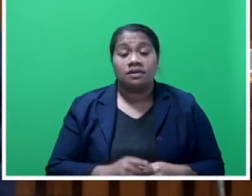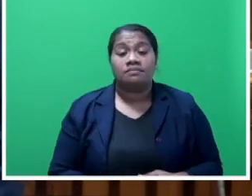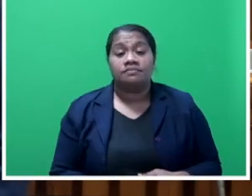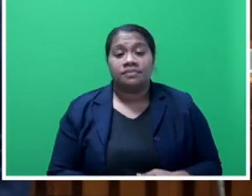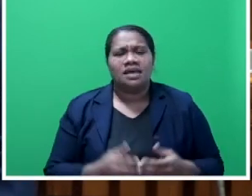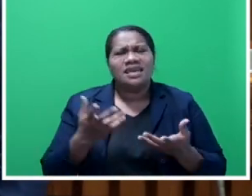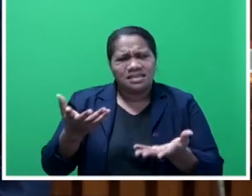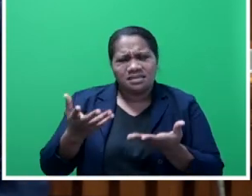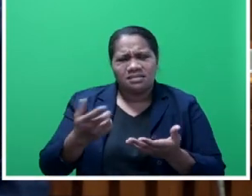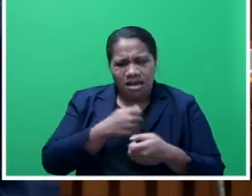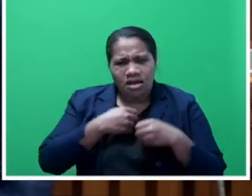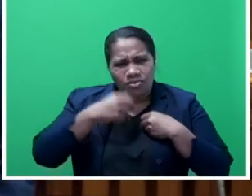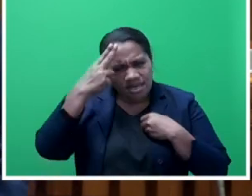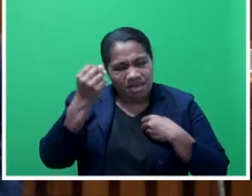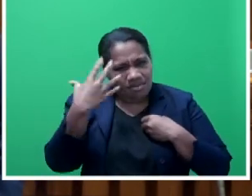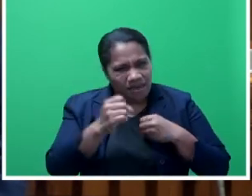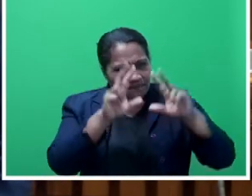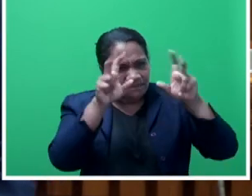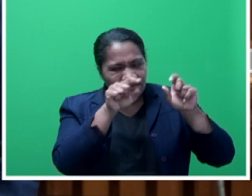name. It's got our unique